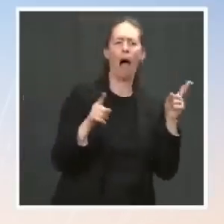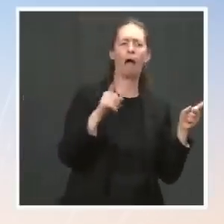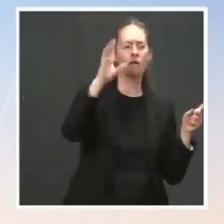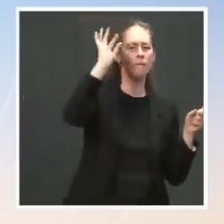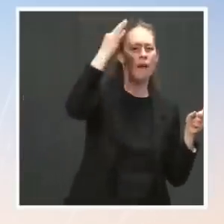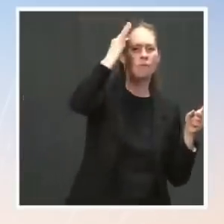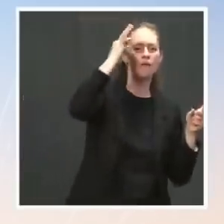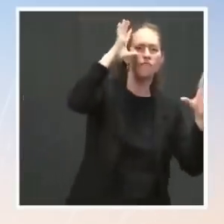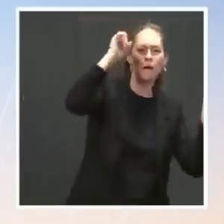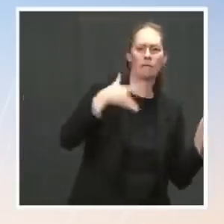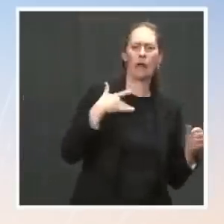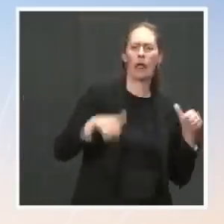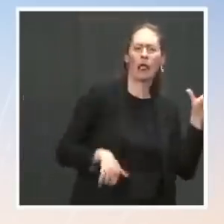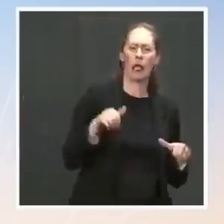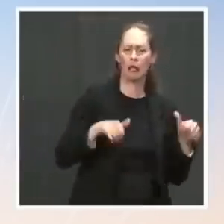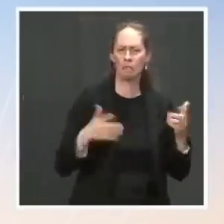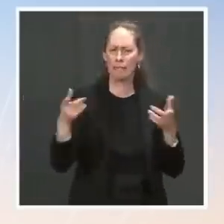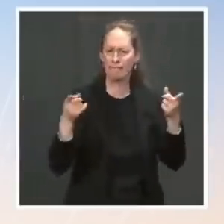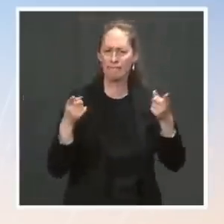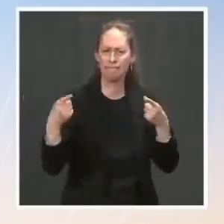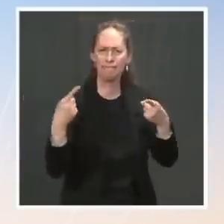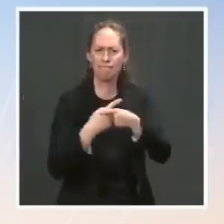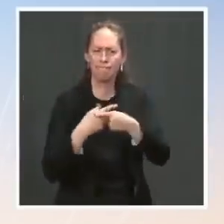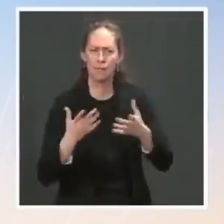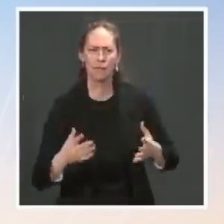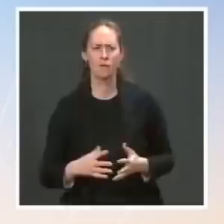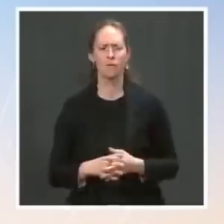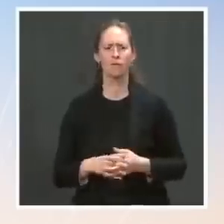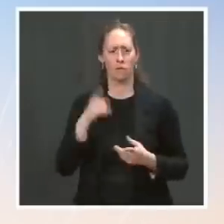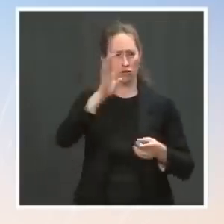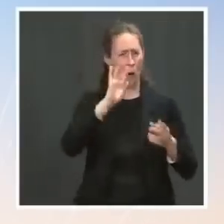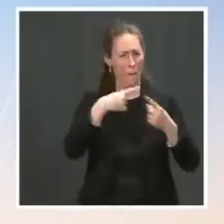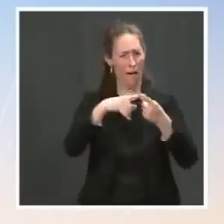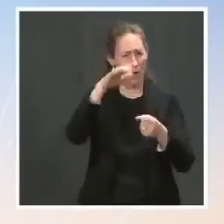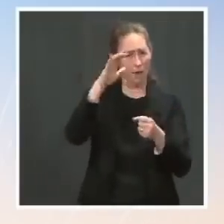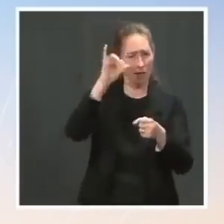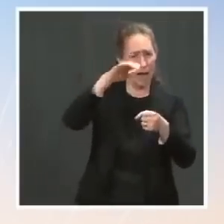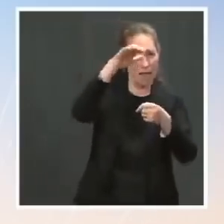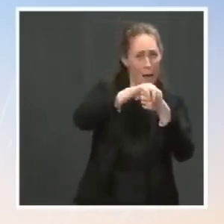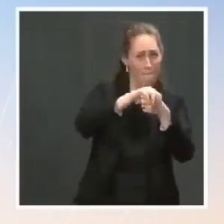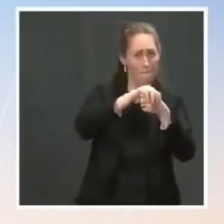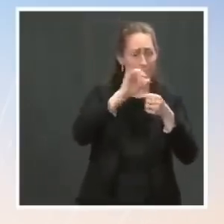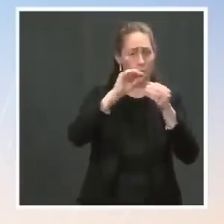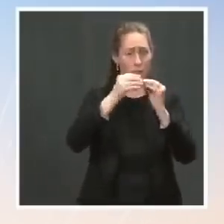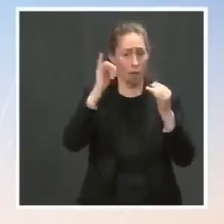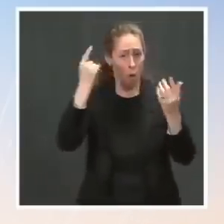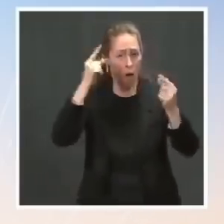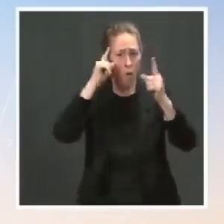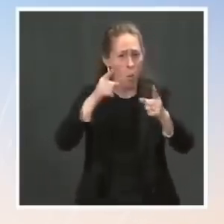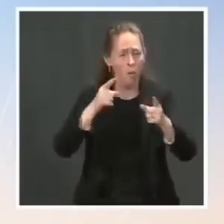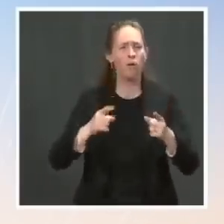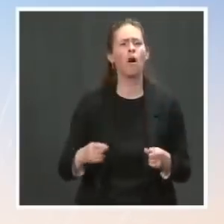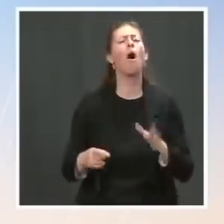setting a cap, right? It doesn't answer the question of whether we can reach that. This is an important point of whether we can reach that point. To get into this, right?